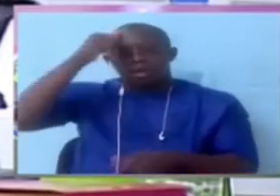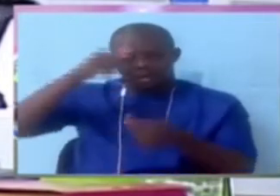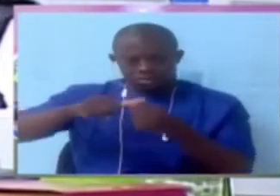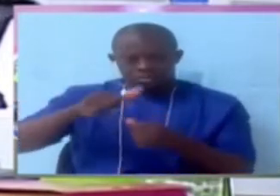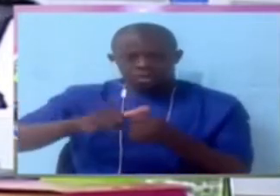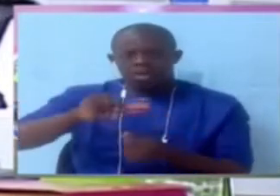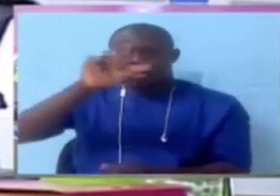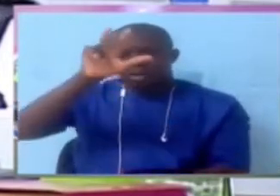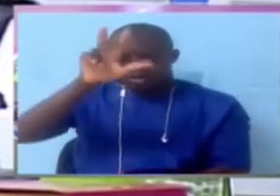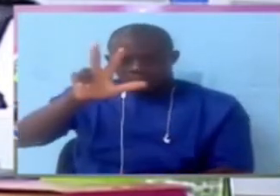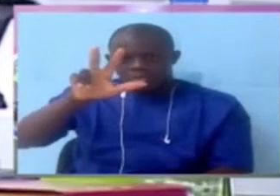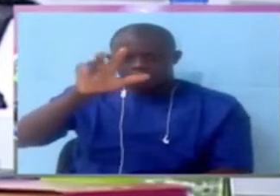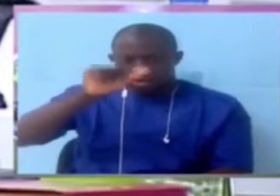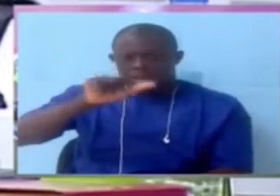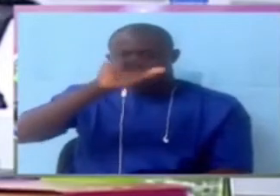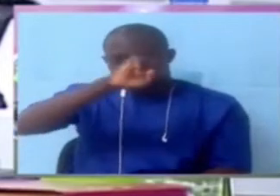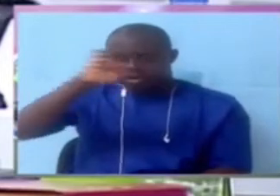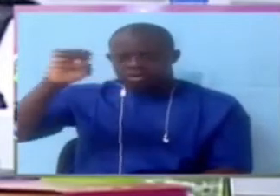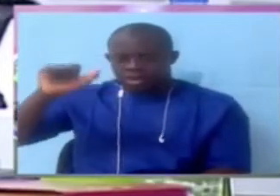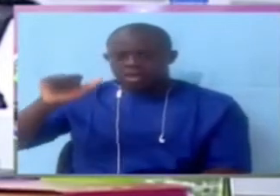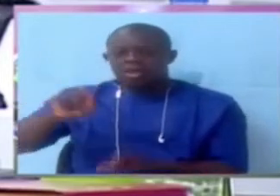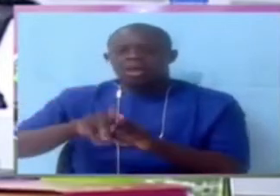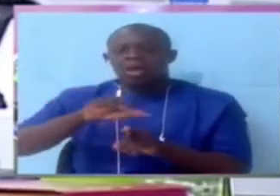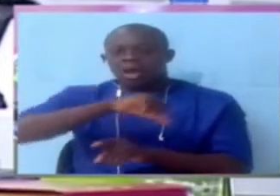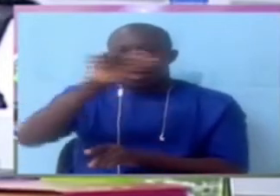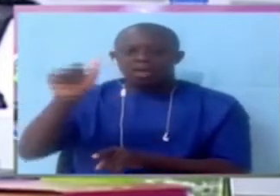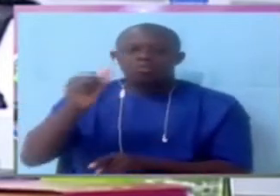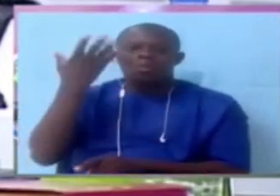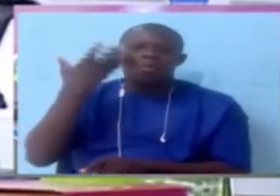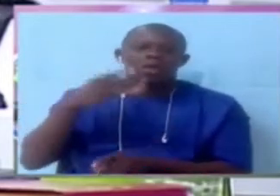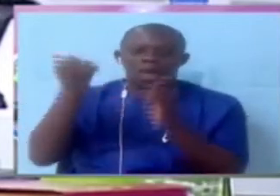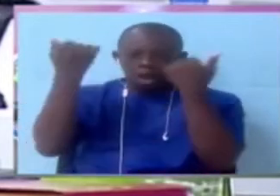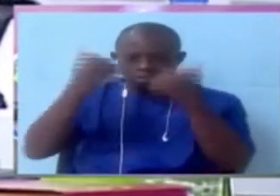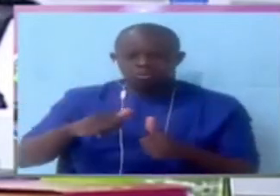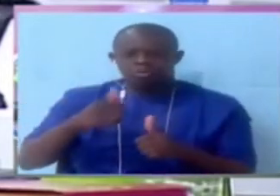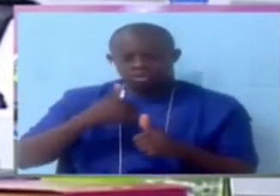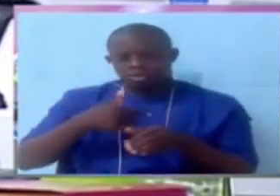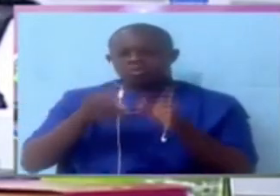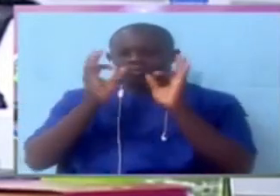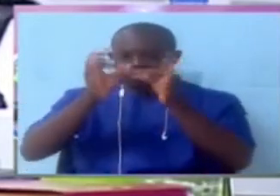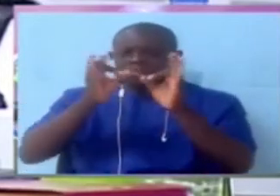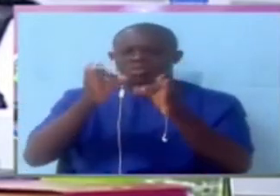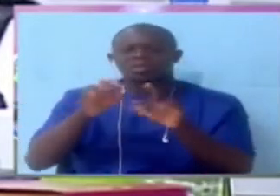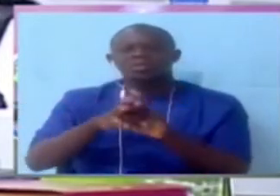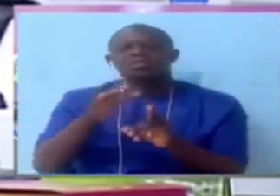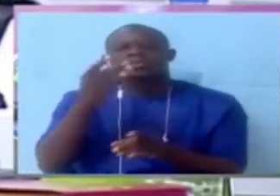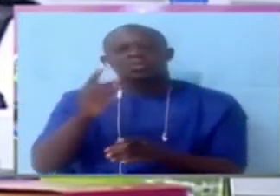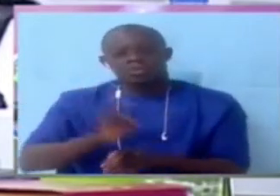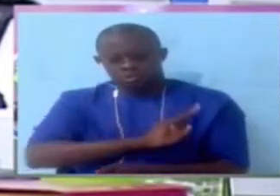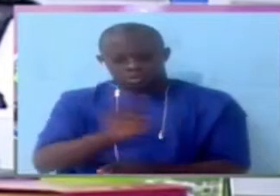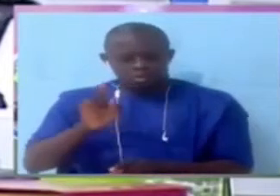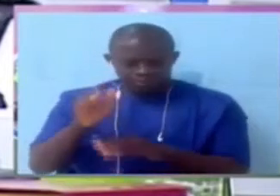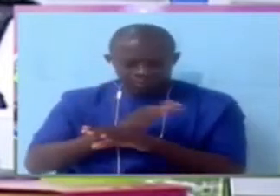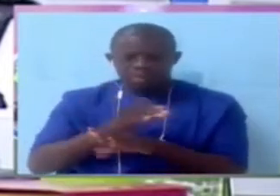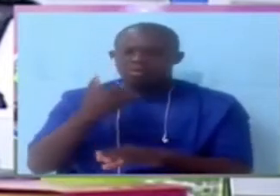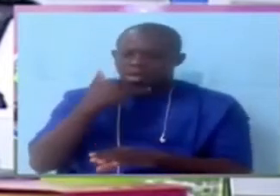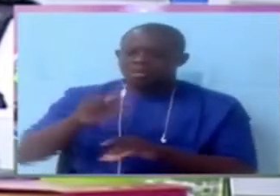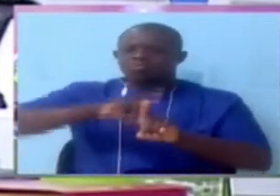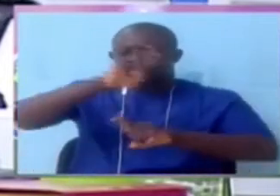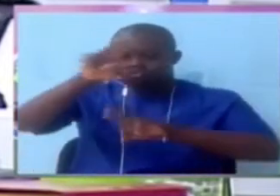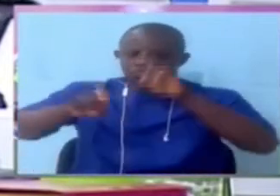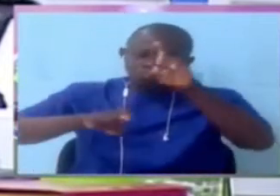And when it happened, I'll explain that. We were in the process of question and answer, and he was cooperating. All